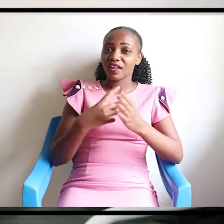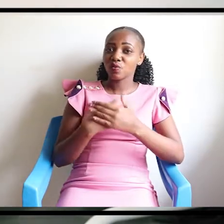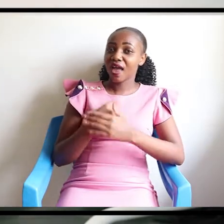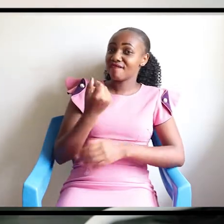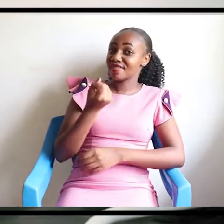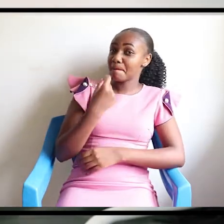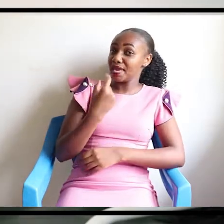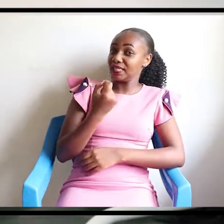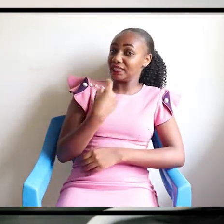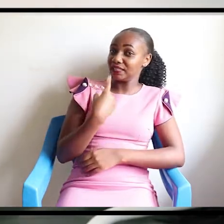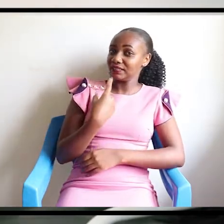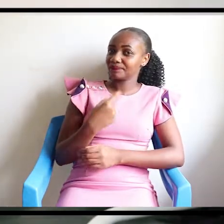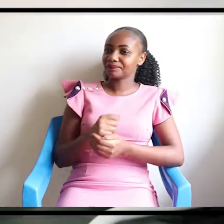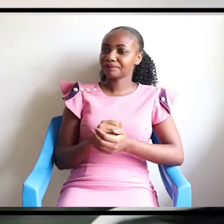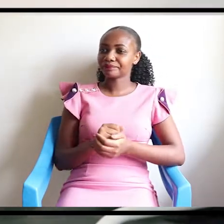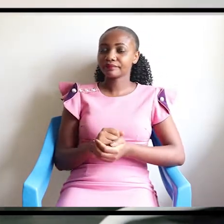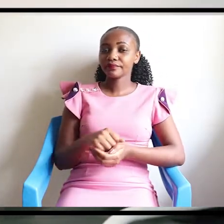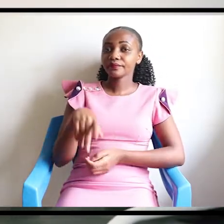pills.